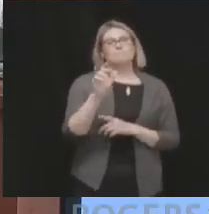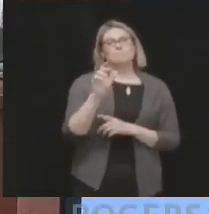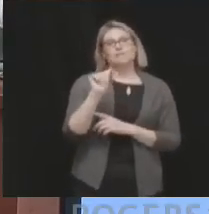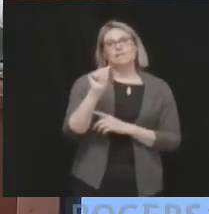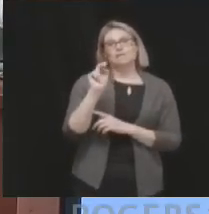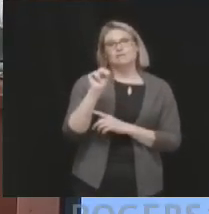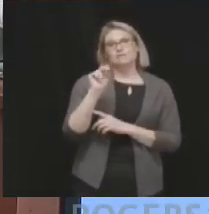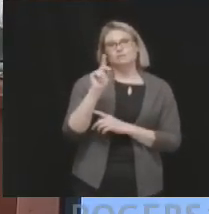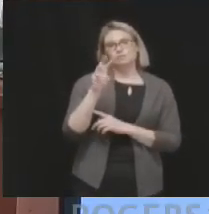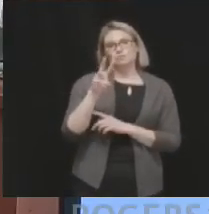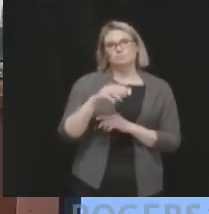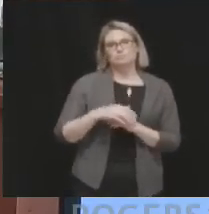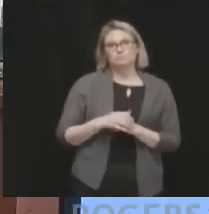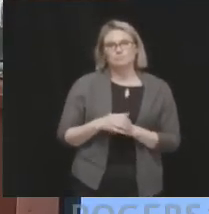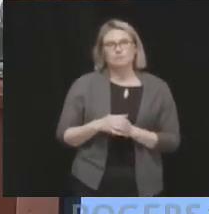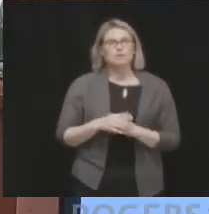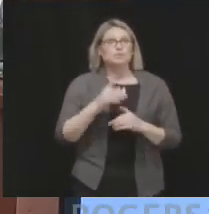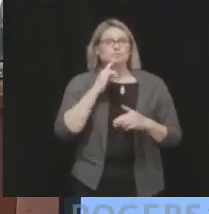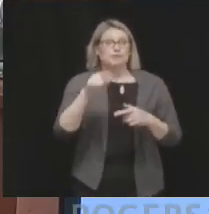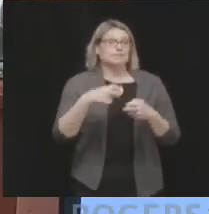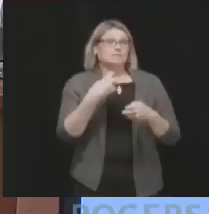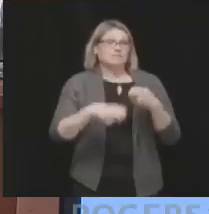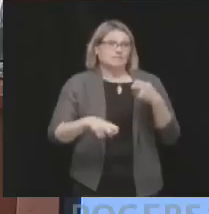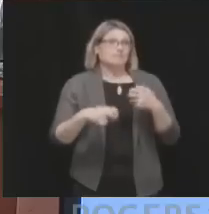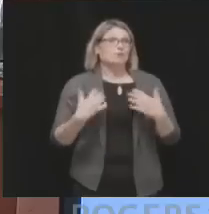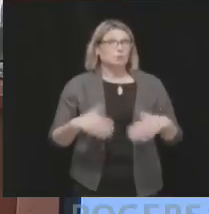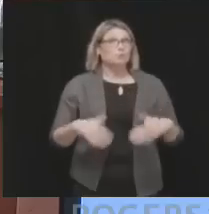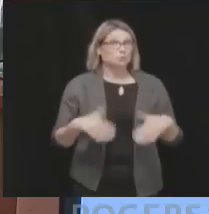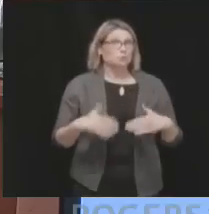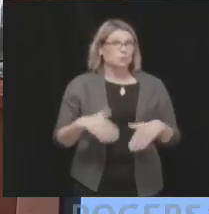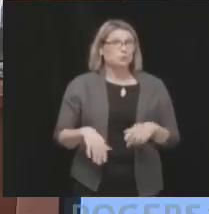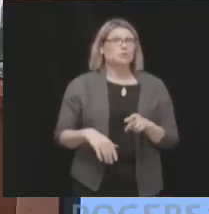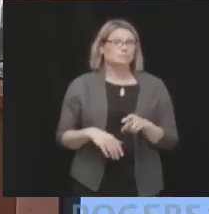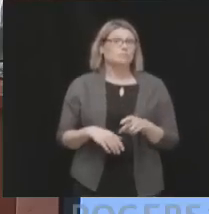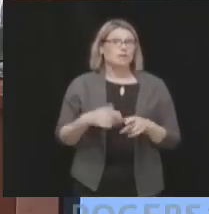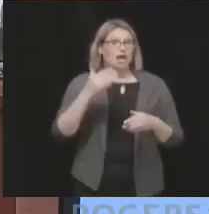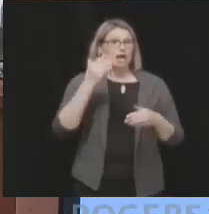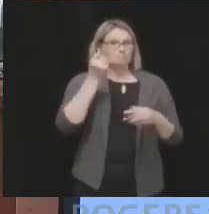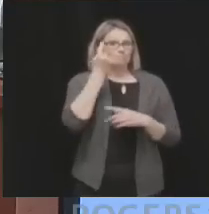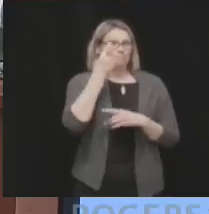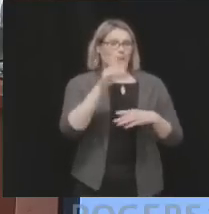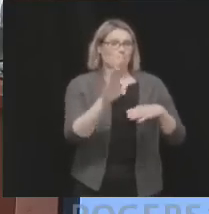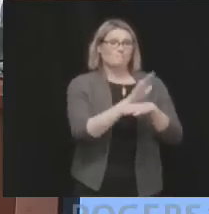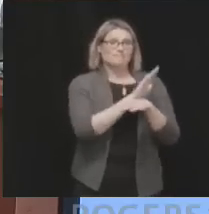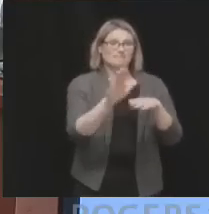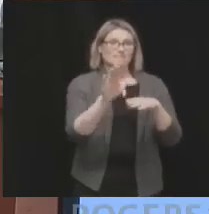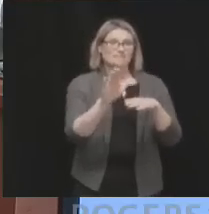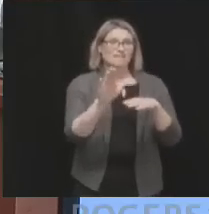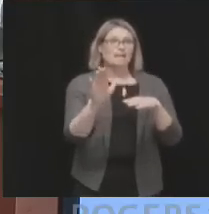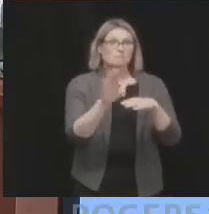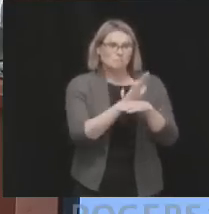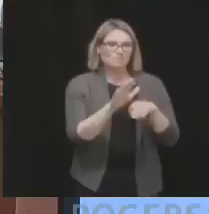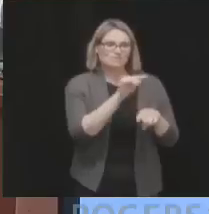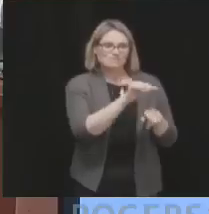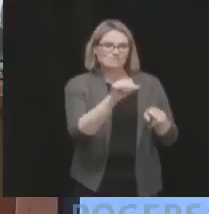guess my take from this, being part of the meetings and the discussions, is this is a target. This phased-in